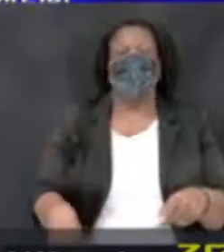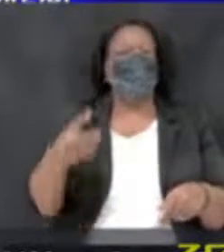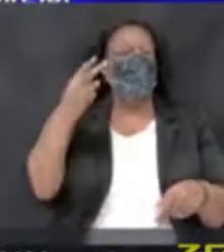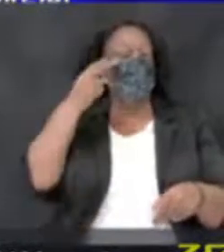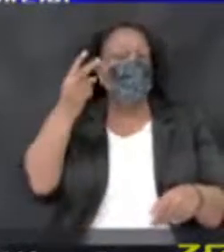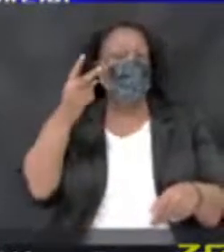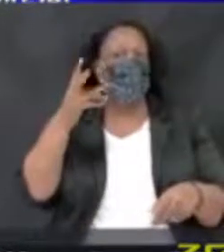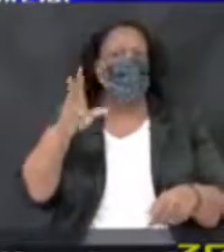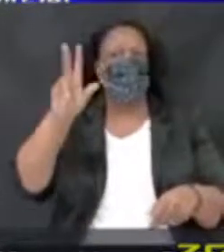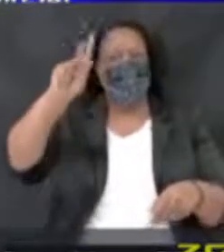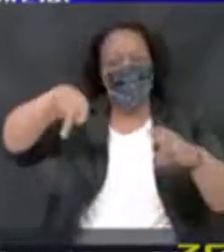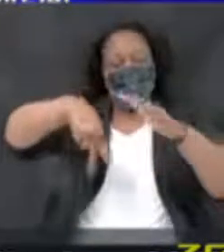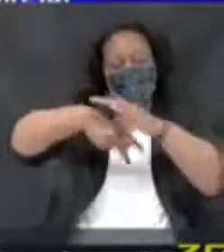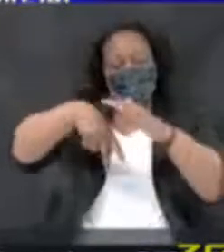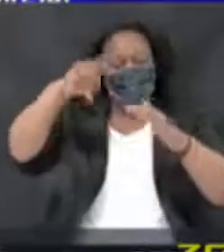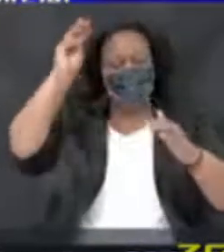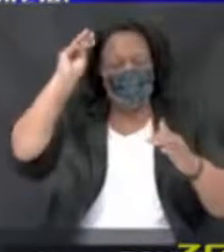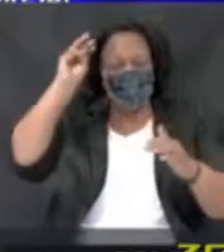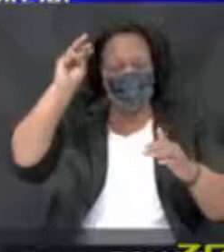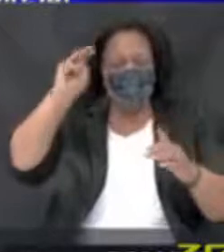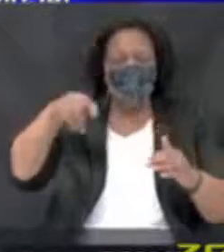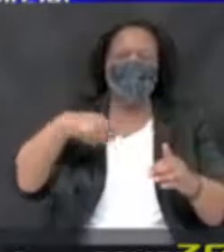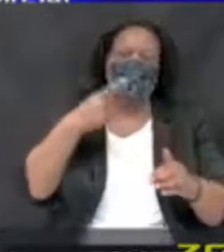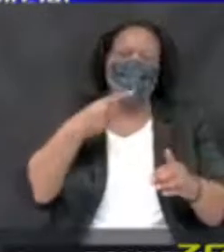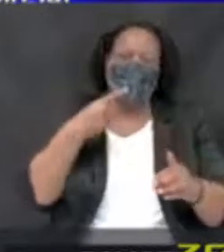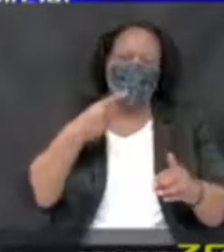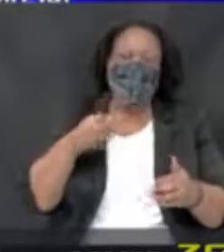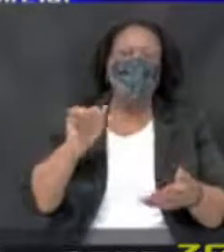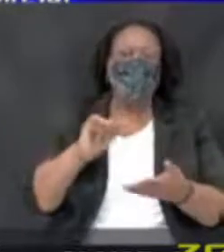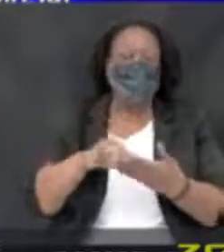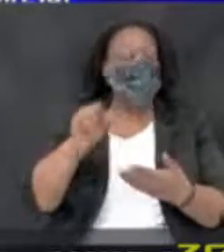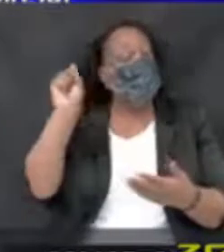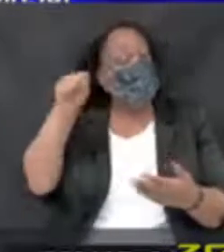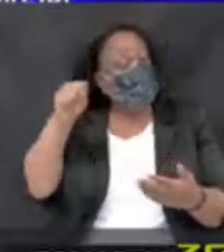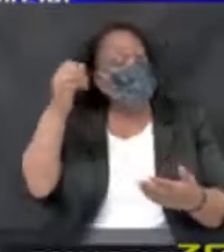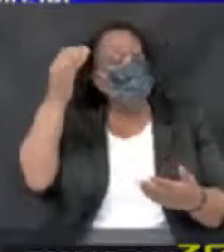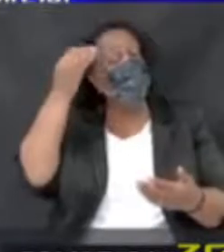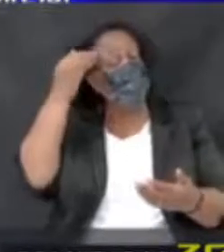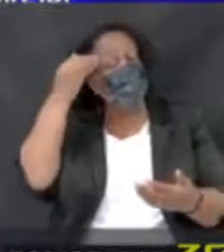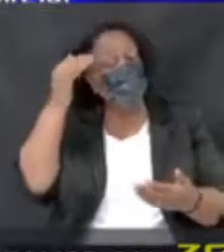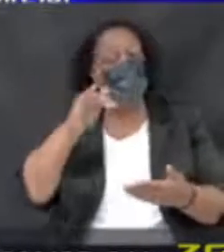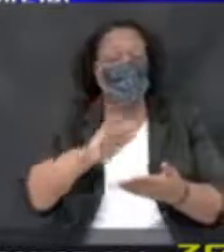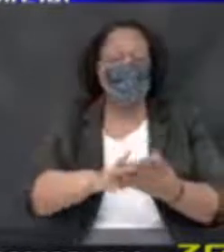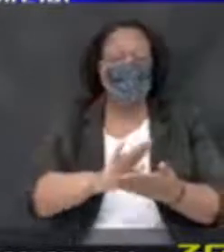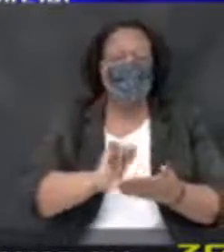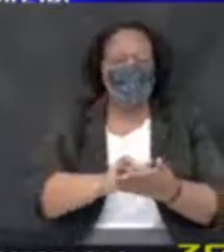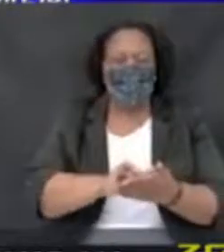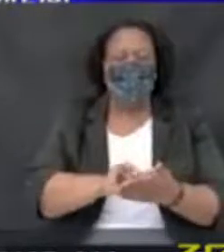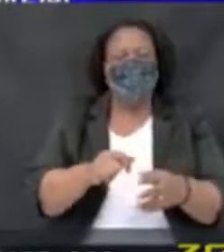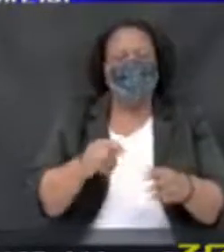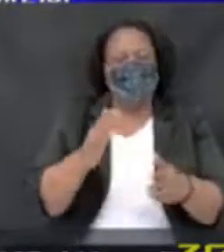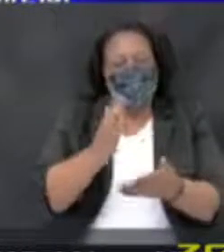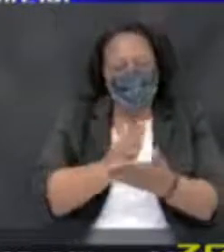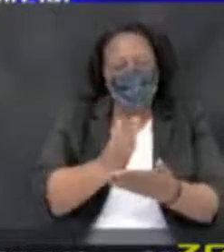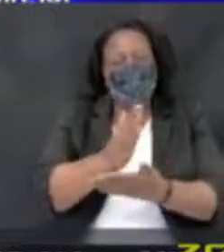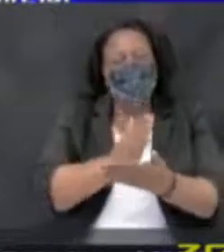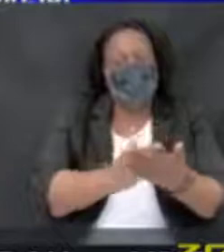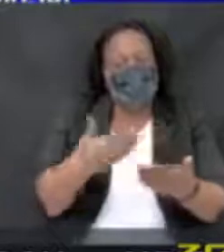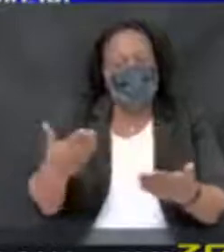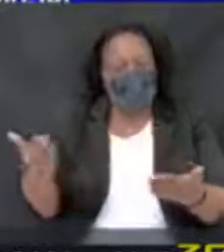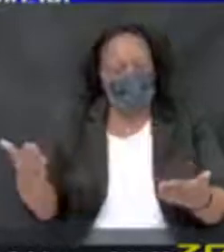Matters speak to the relaxing of most restrictions for fully vaccinated people once we get to the